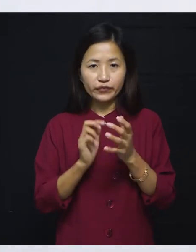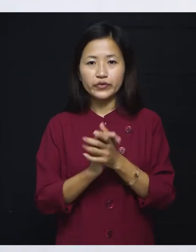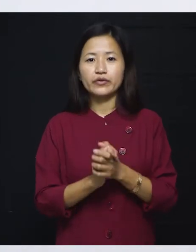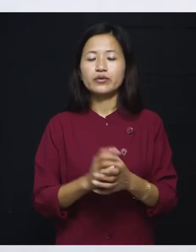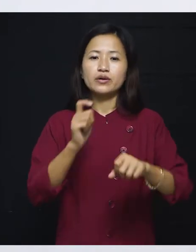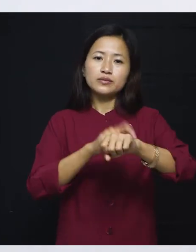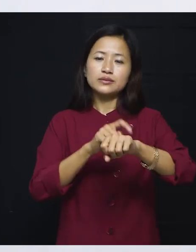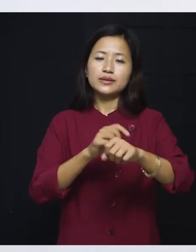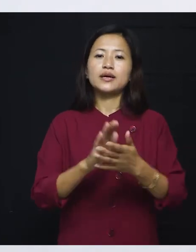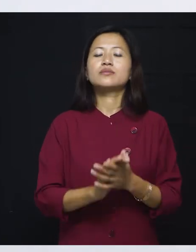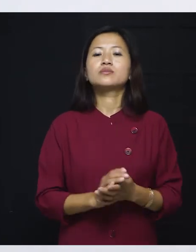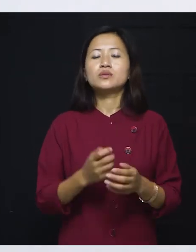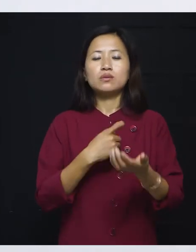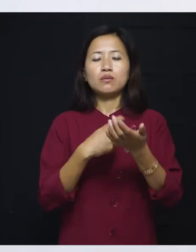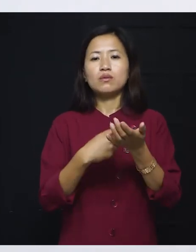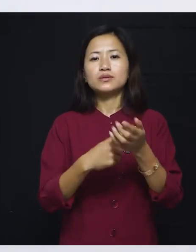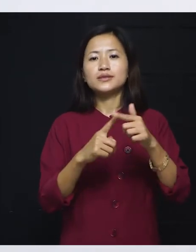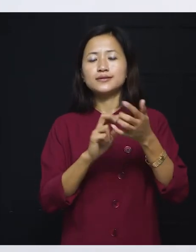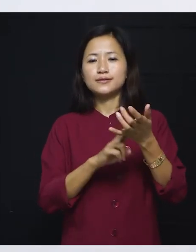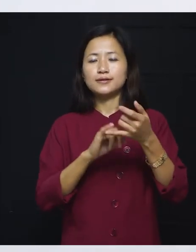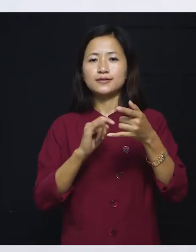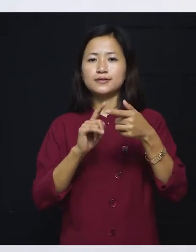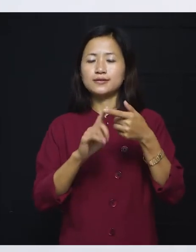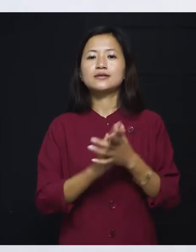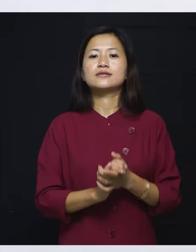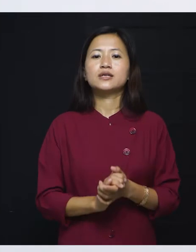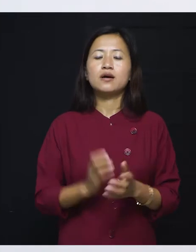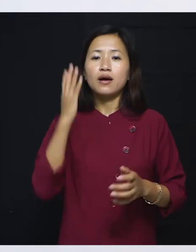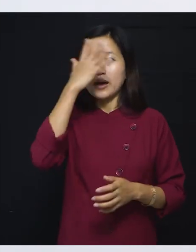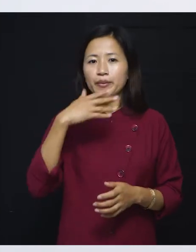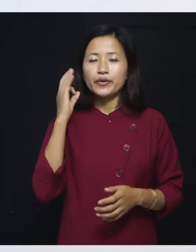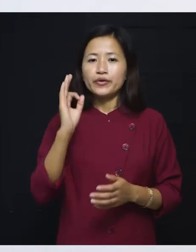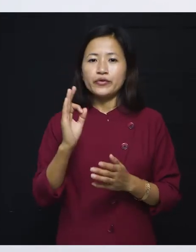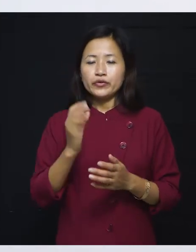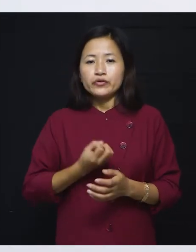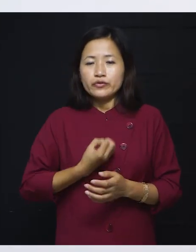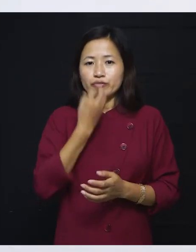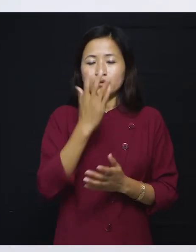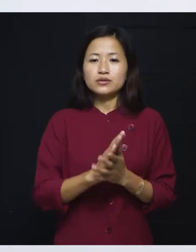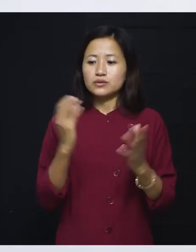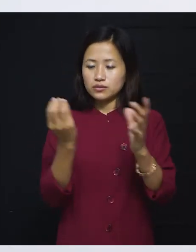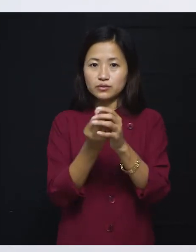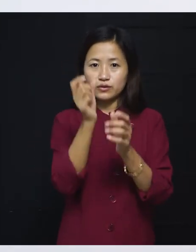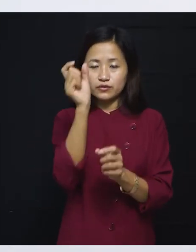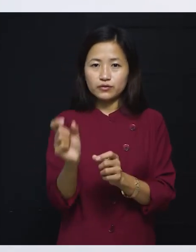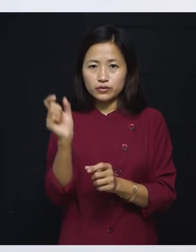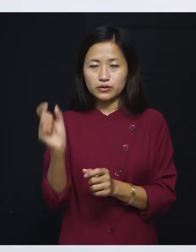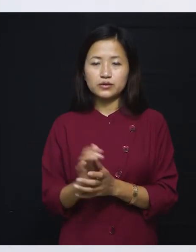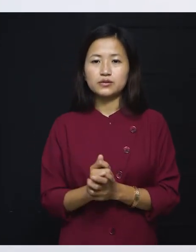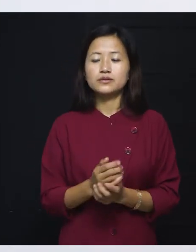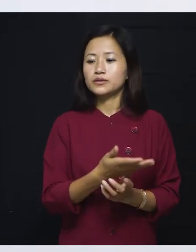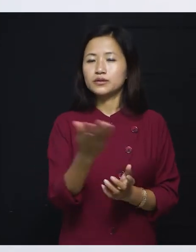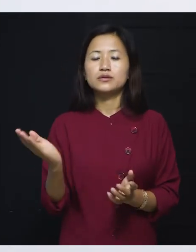of time or tense. I want you to keep that in your mind. And a beautiful flower here is just a group of words, but they